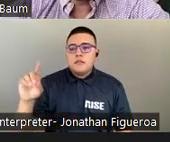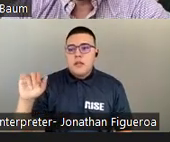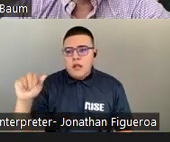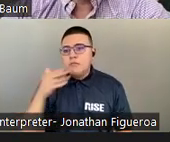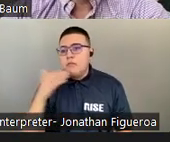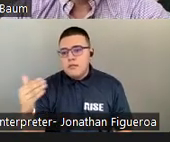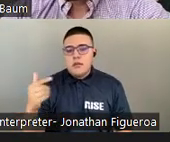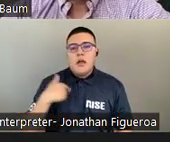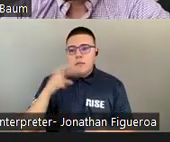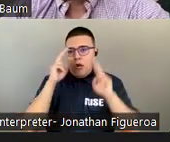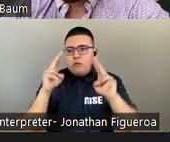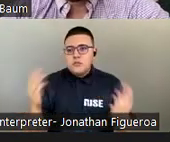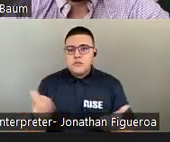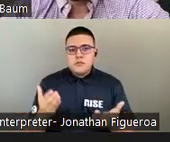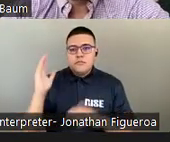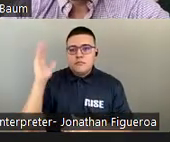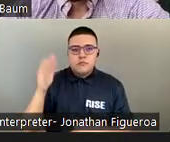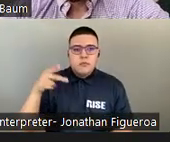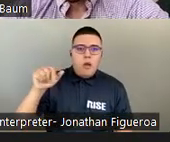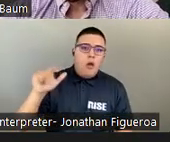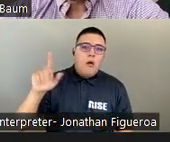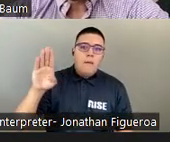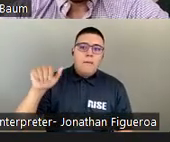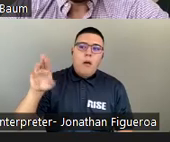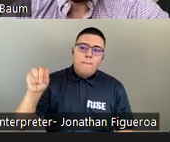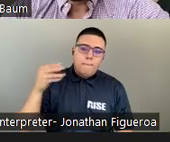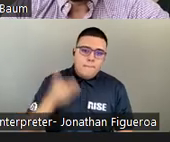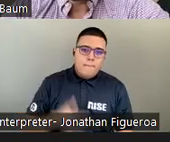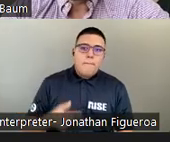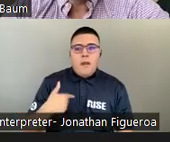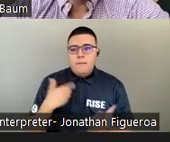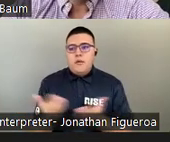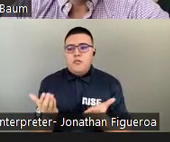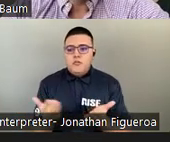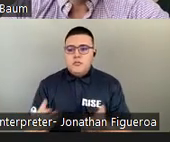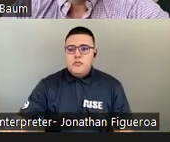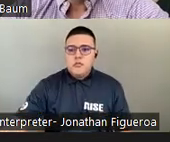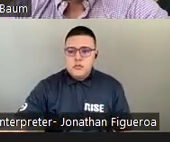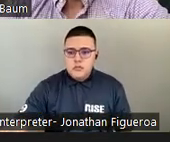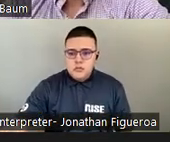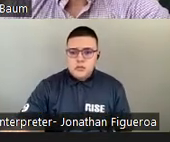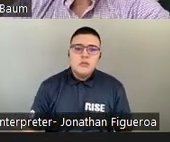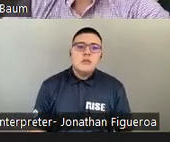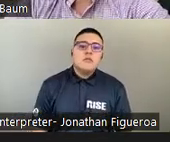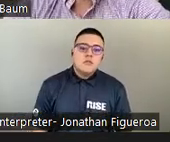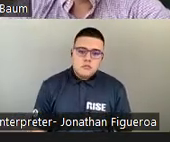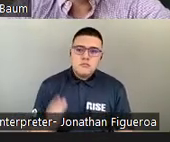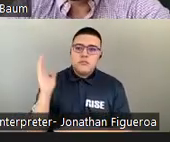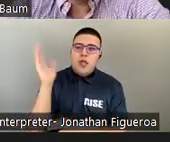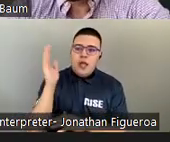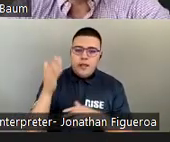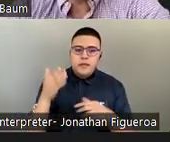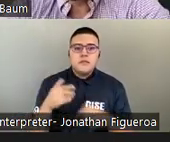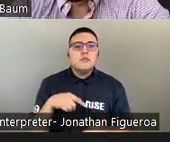here today. My name is Paul Baum, and I am here to present on suicide